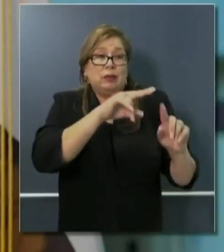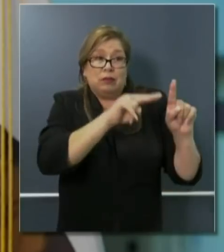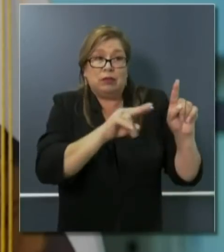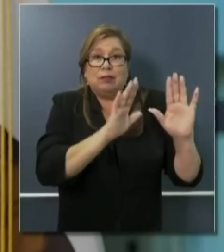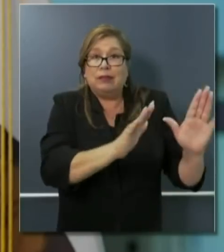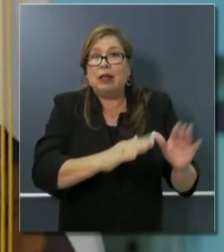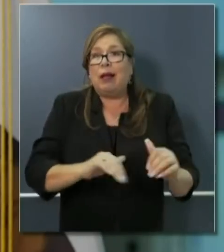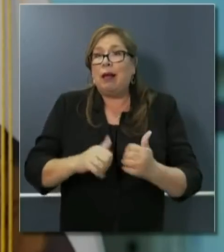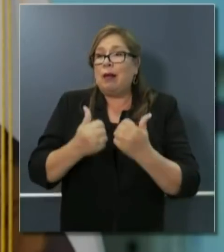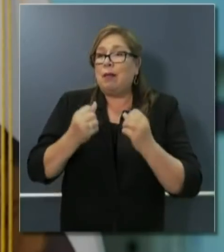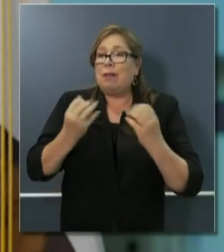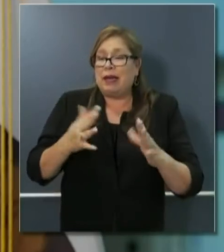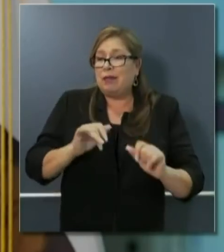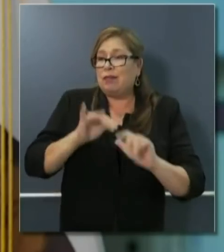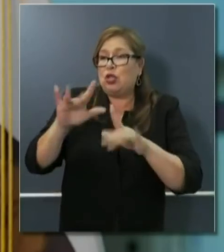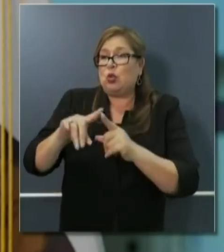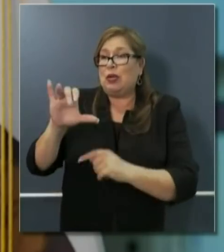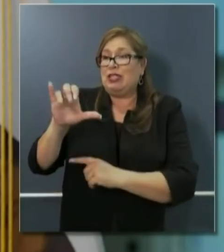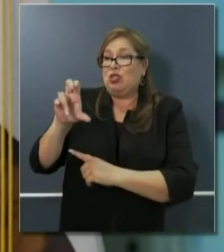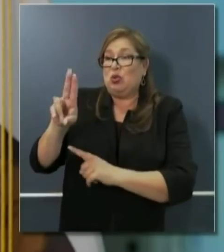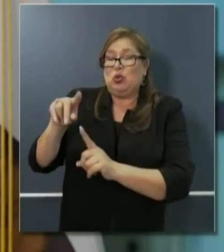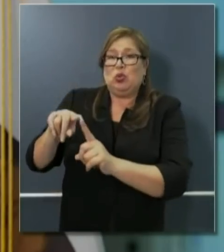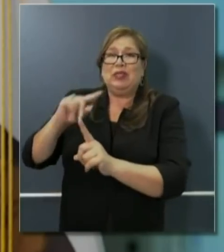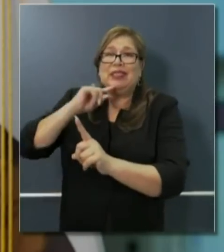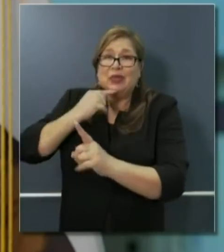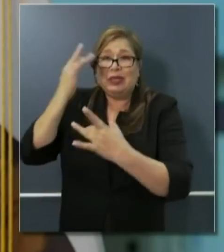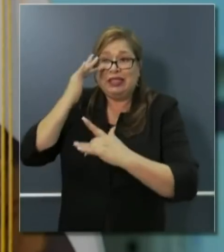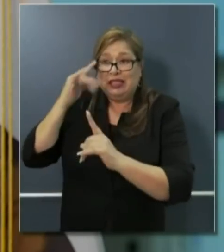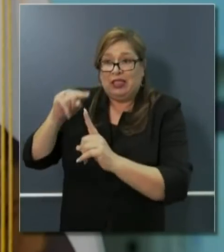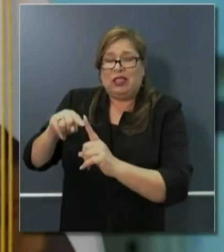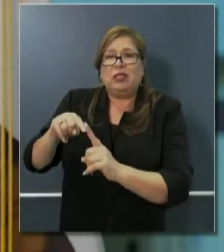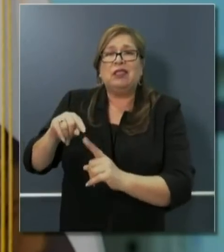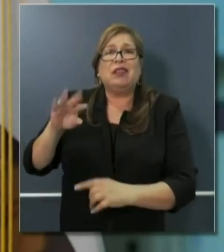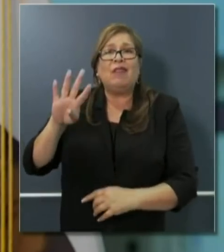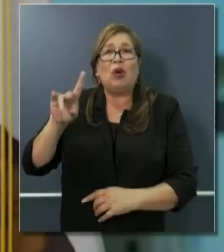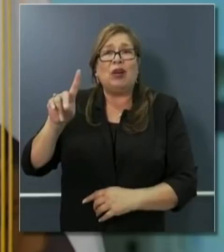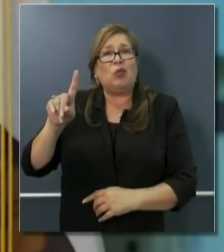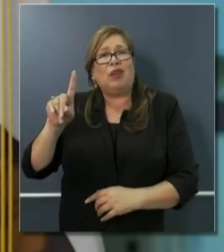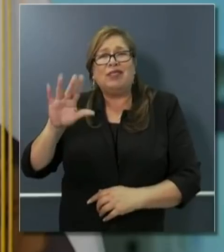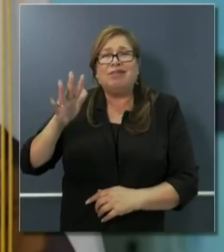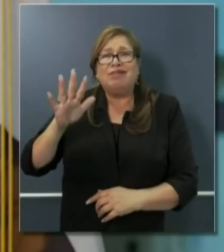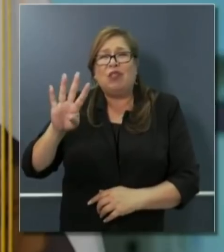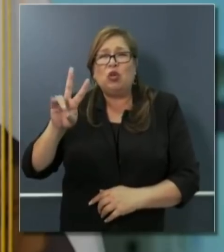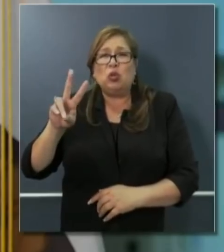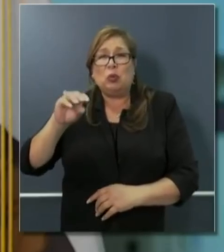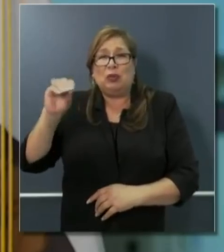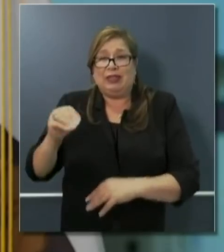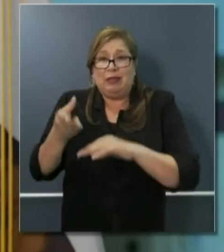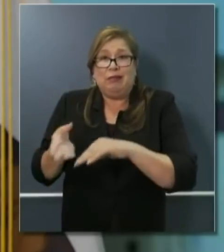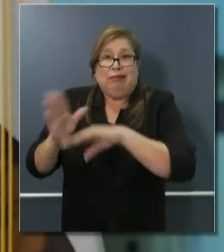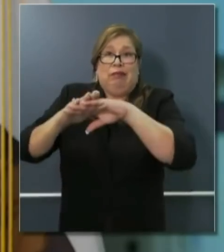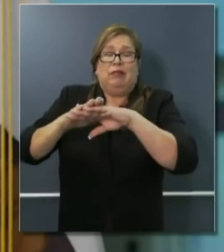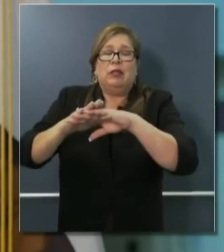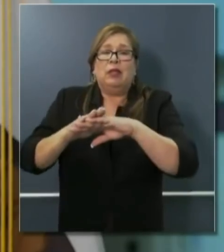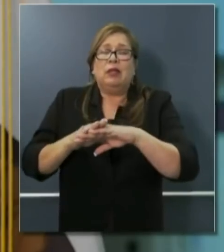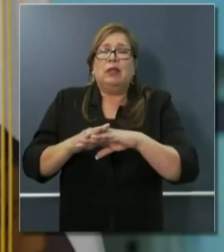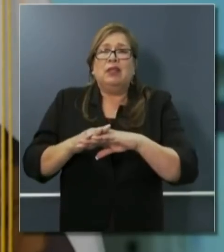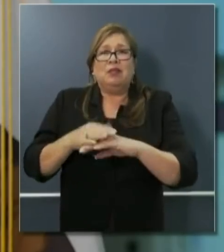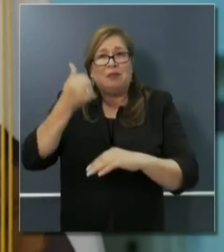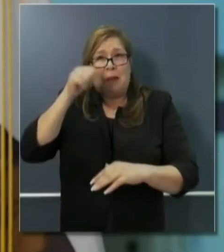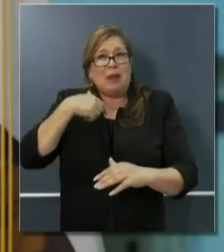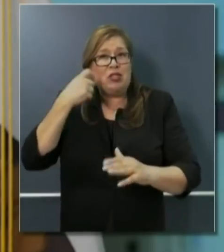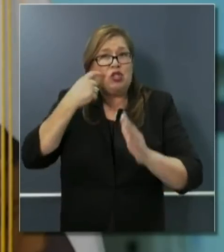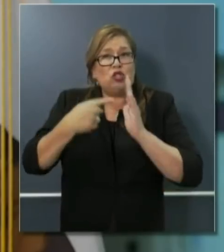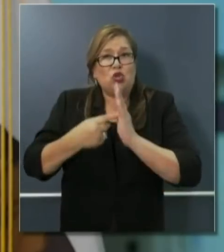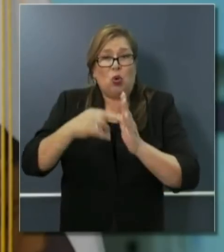are running about 41, almost 42%. If you extrapolate that out based on the graph that was just provided in the